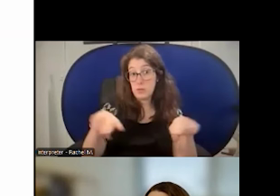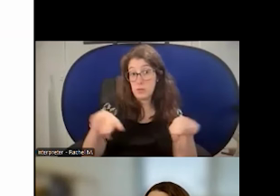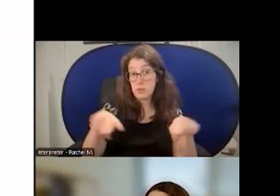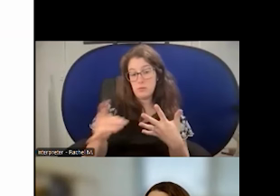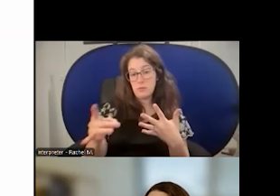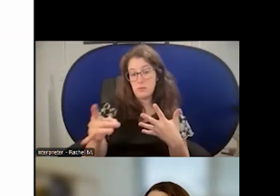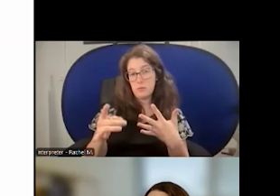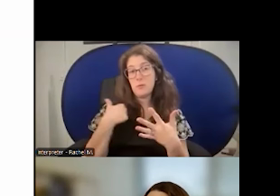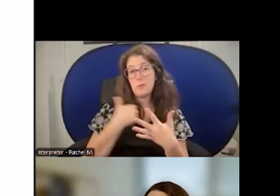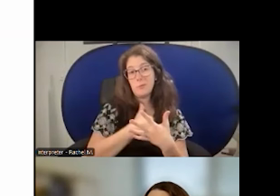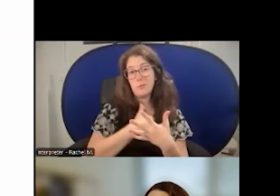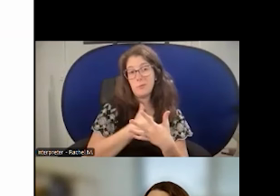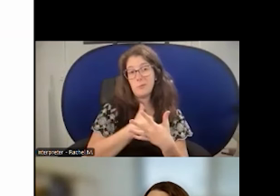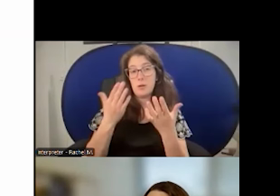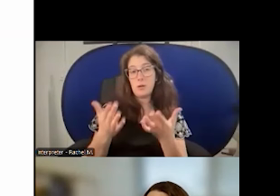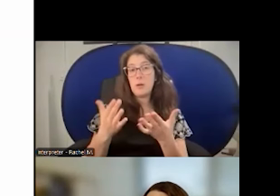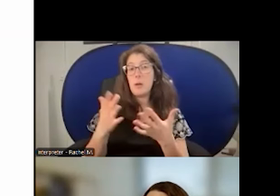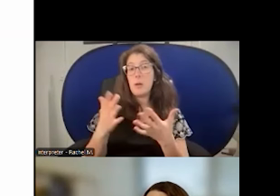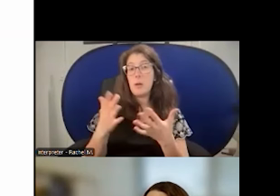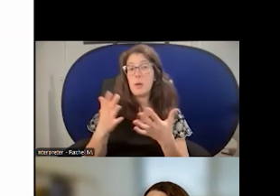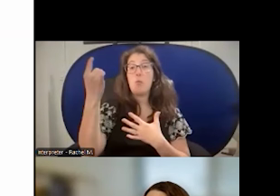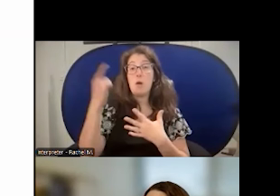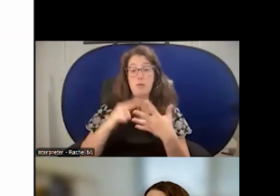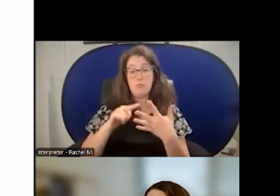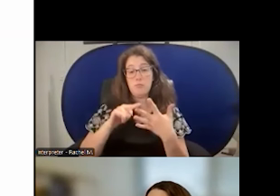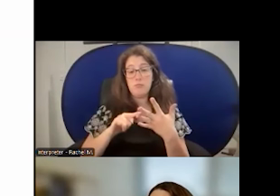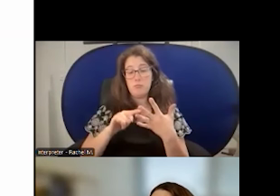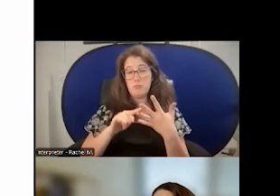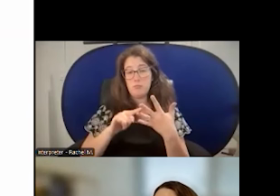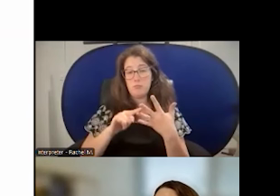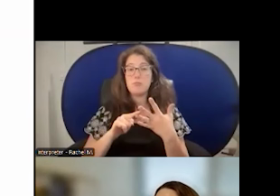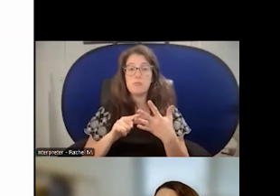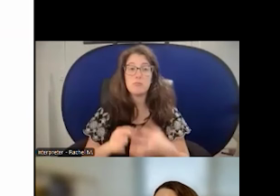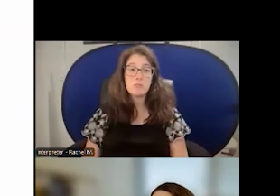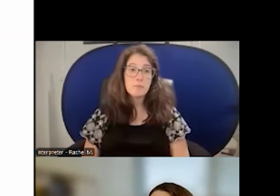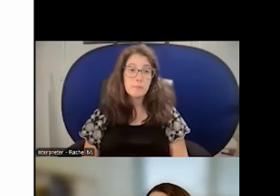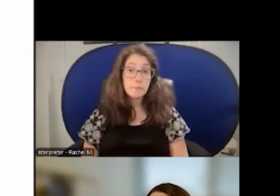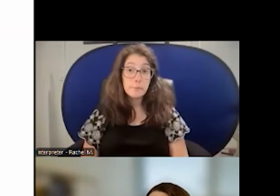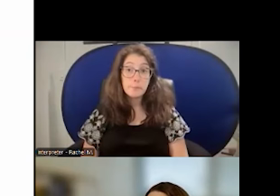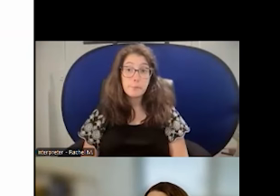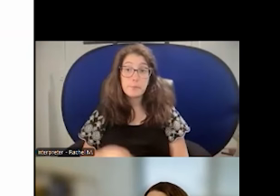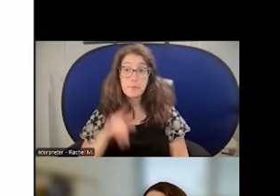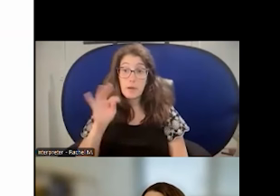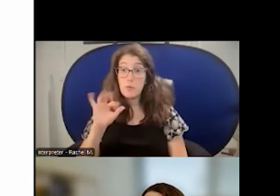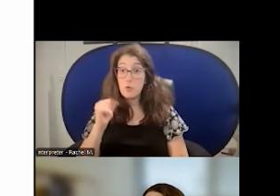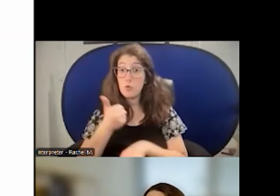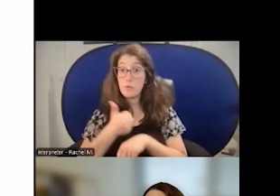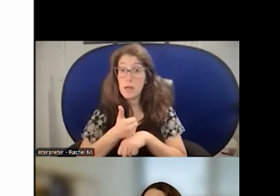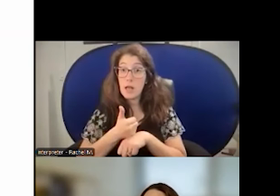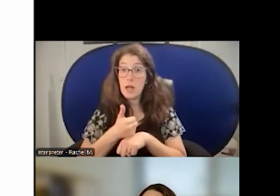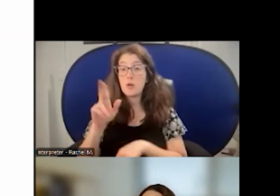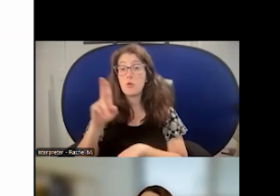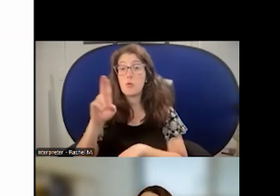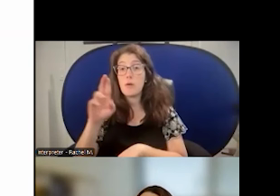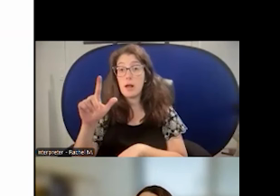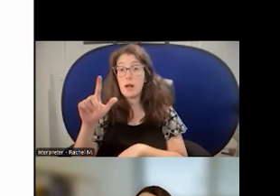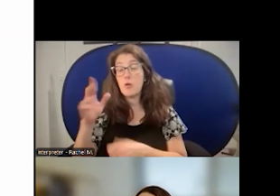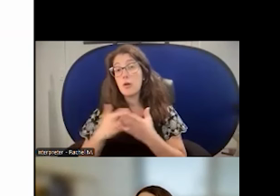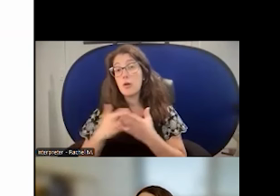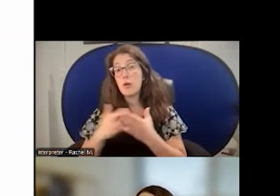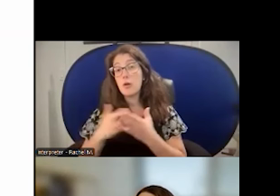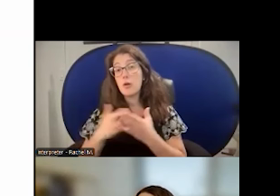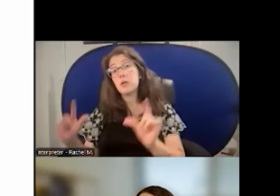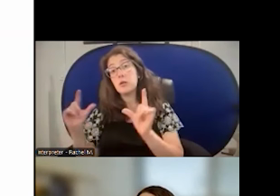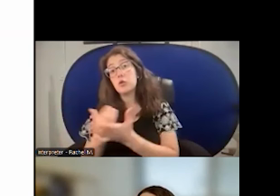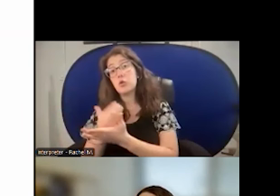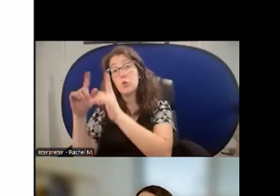that you stick with one of those two options. So if you create a URL resource that opens in a new window,